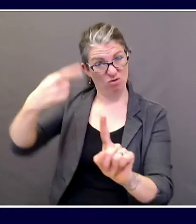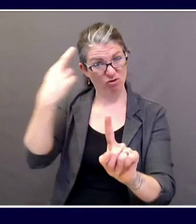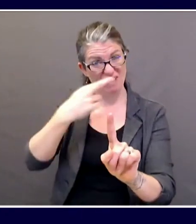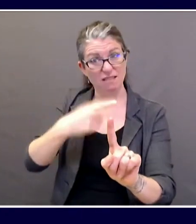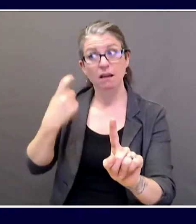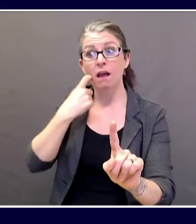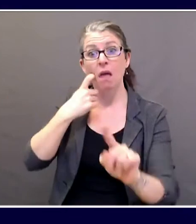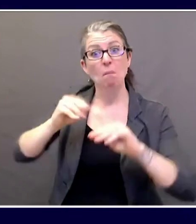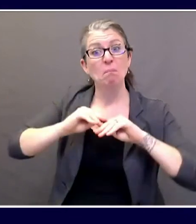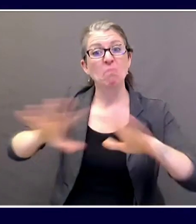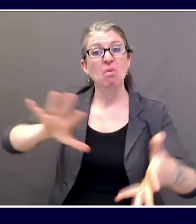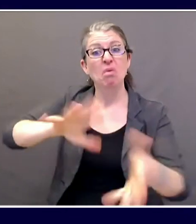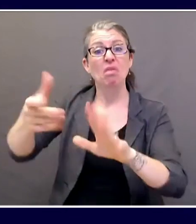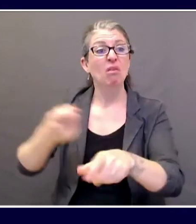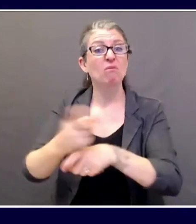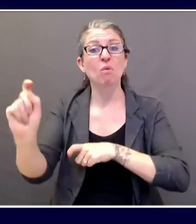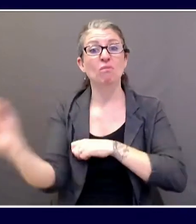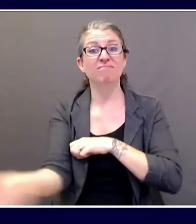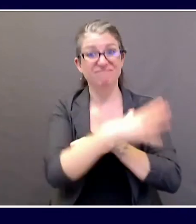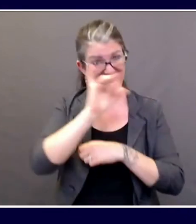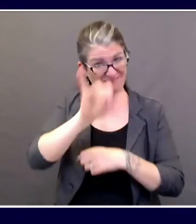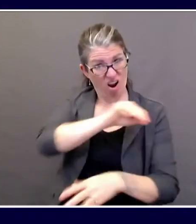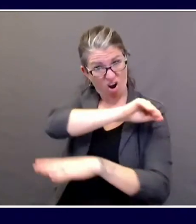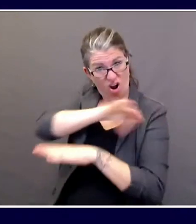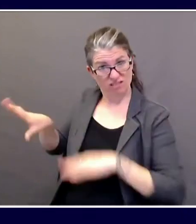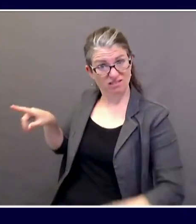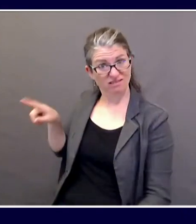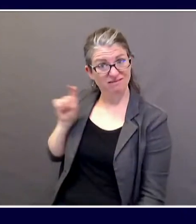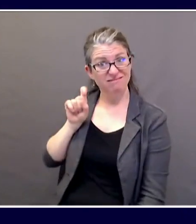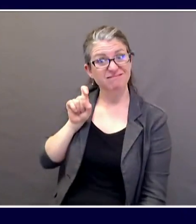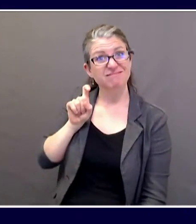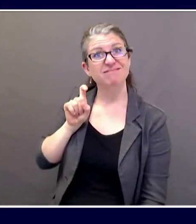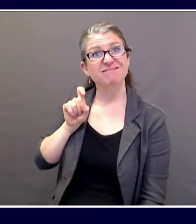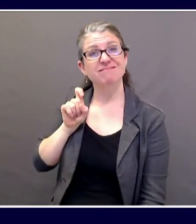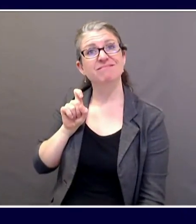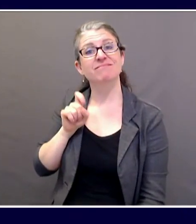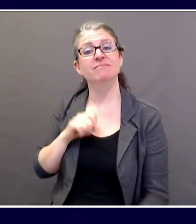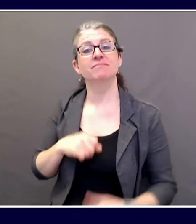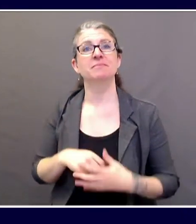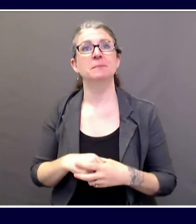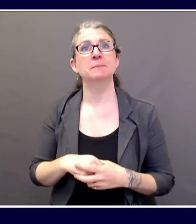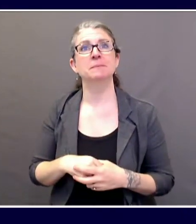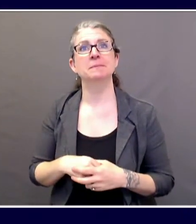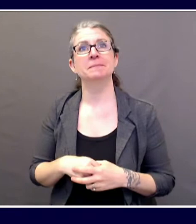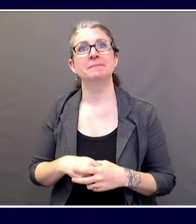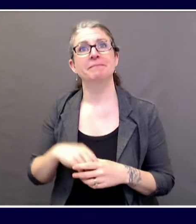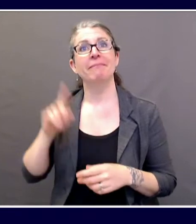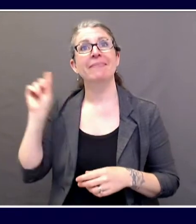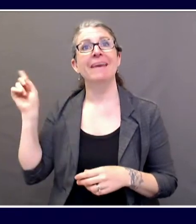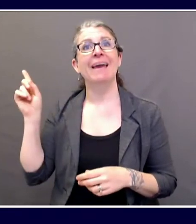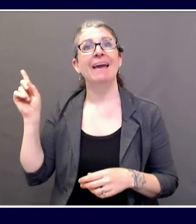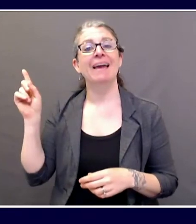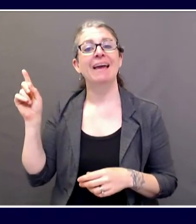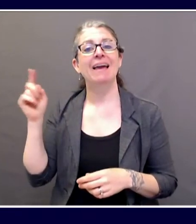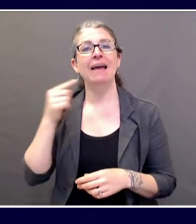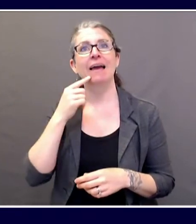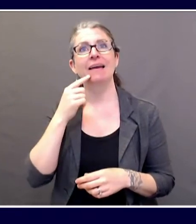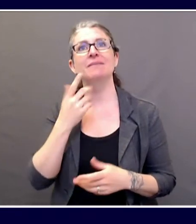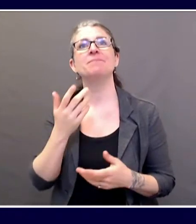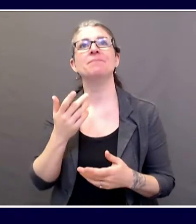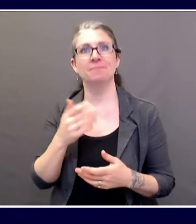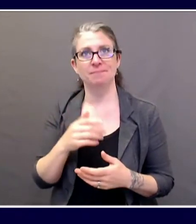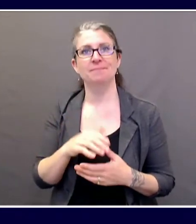this. What I've been told, Joe, is that some of this was cyclical. That is to say, the J&J vaccine,